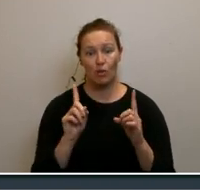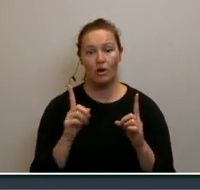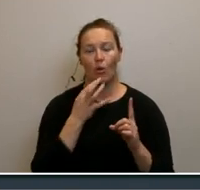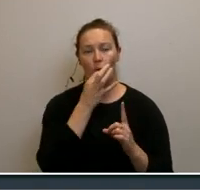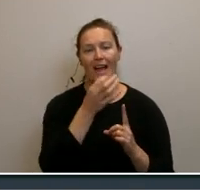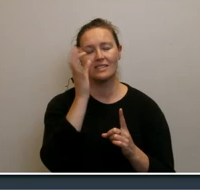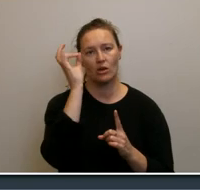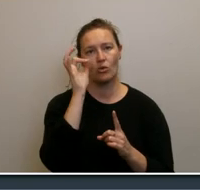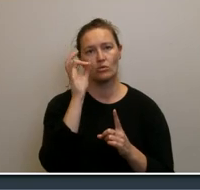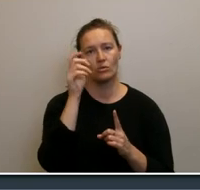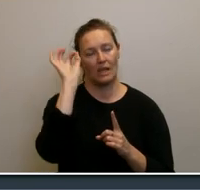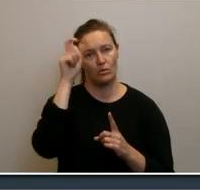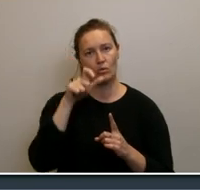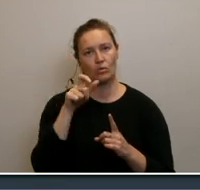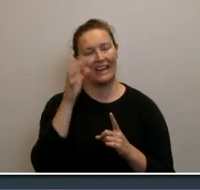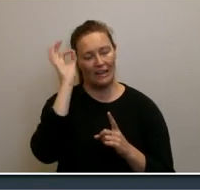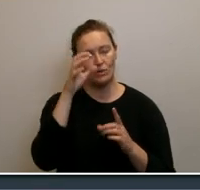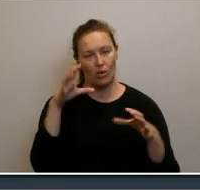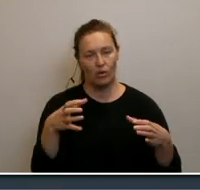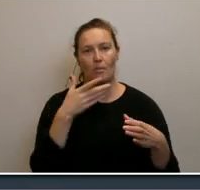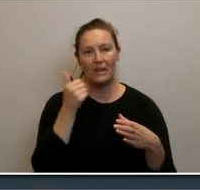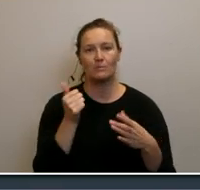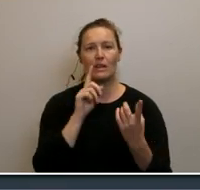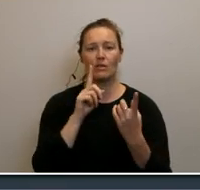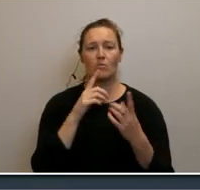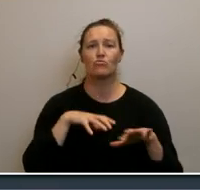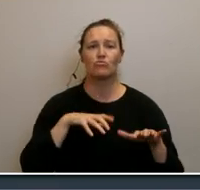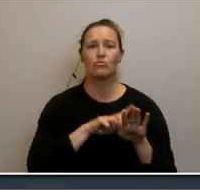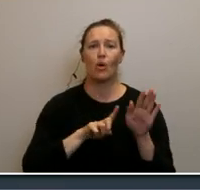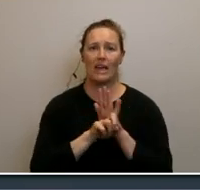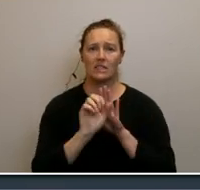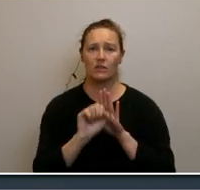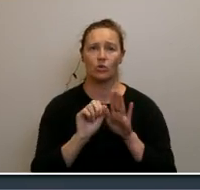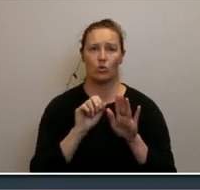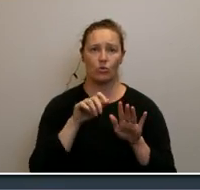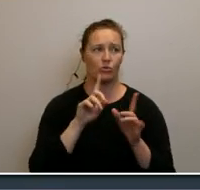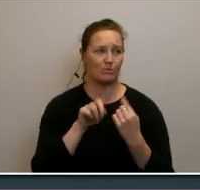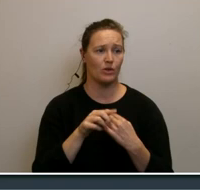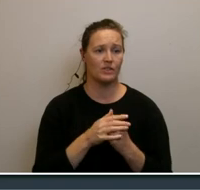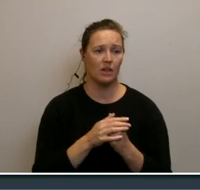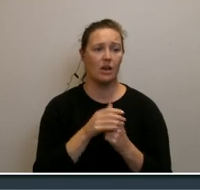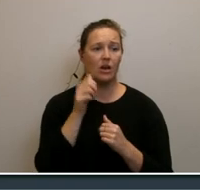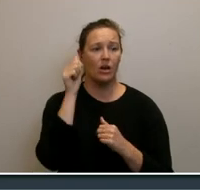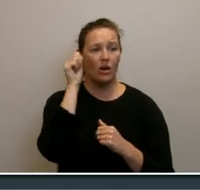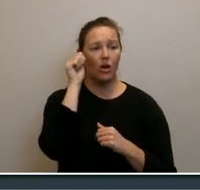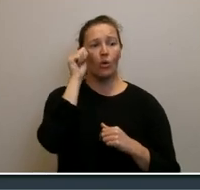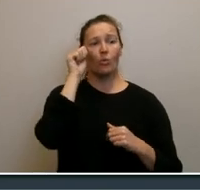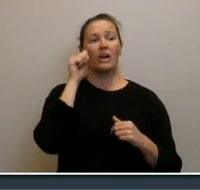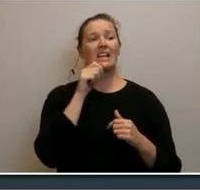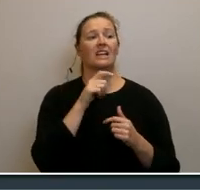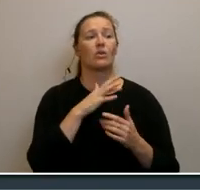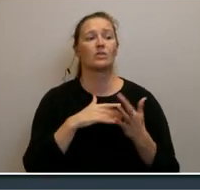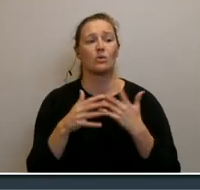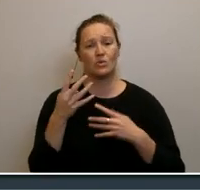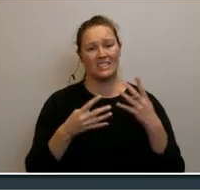is proactive in your response. We know the current social deprivation statistics for Napier are poor, and